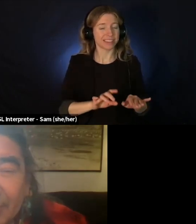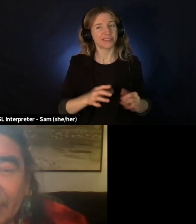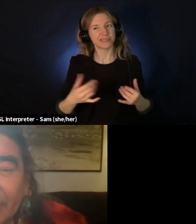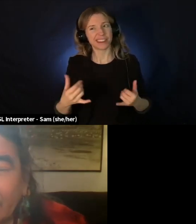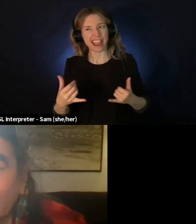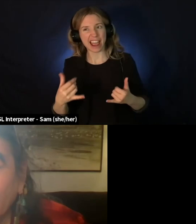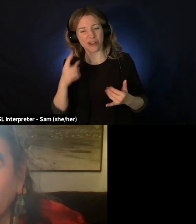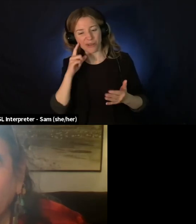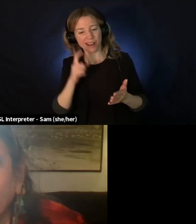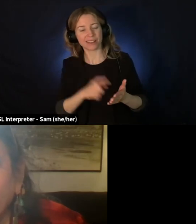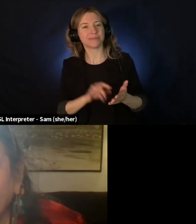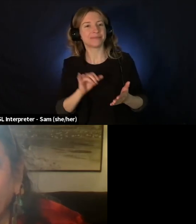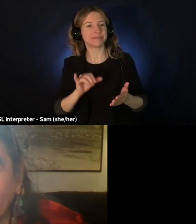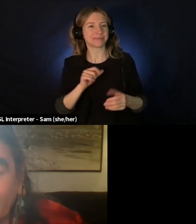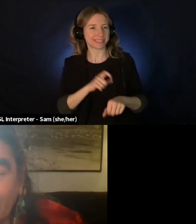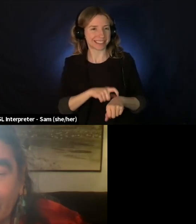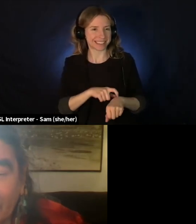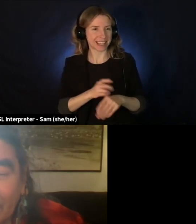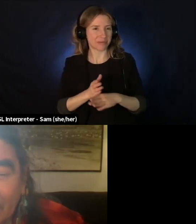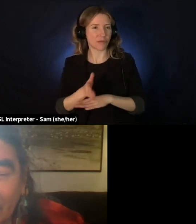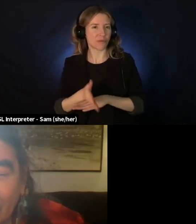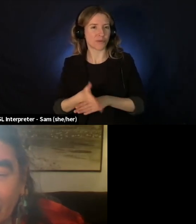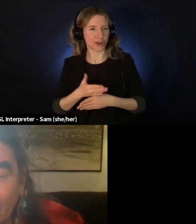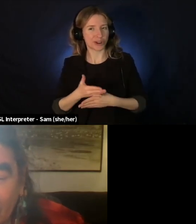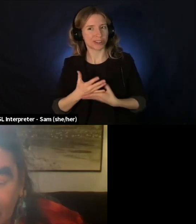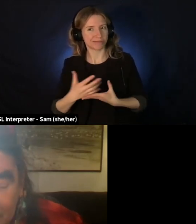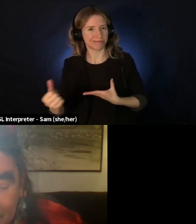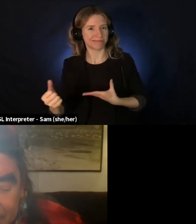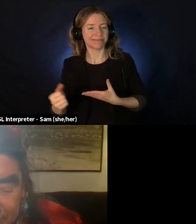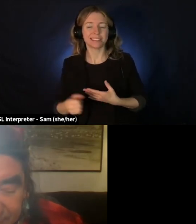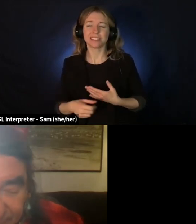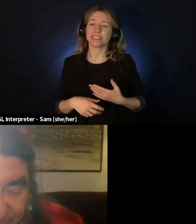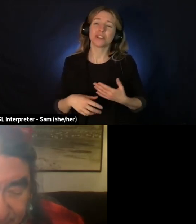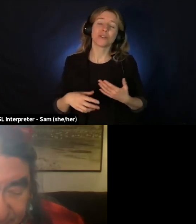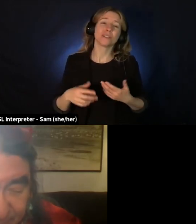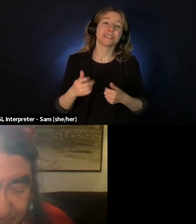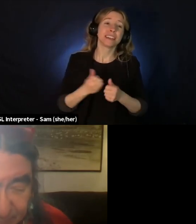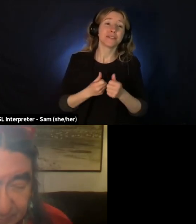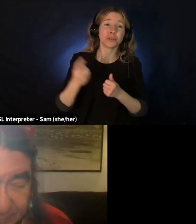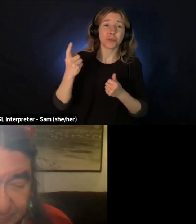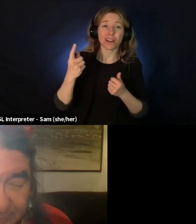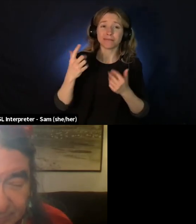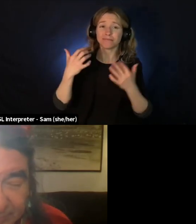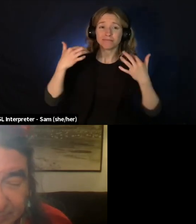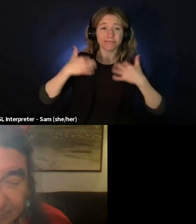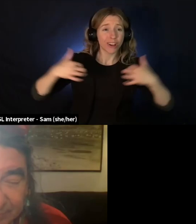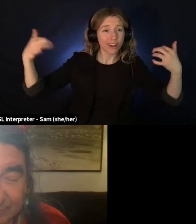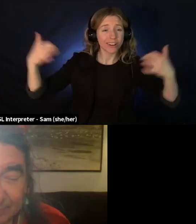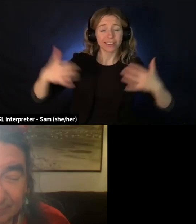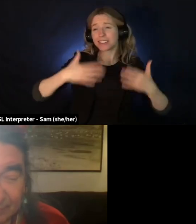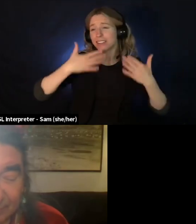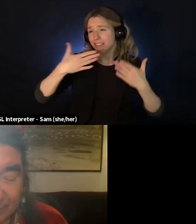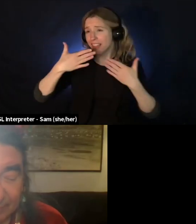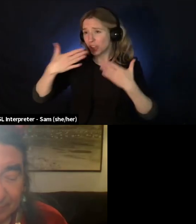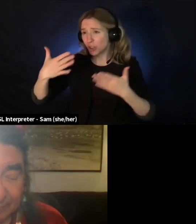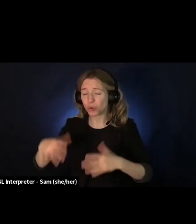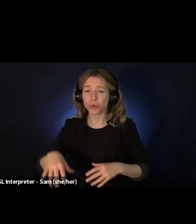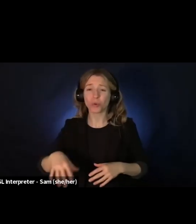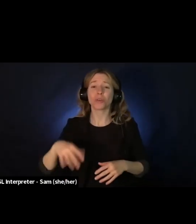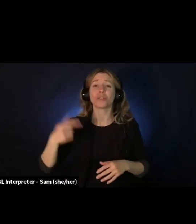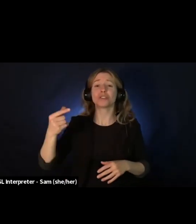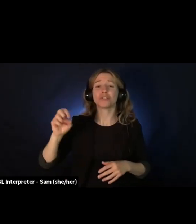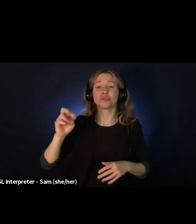say thank you so much on behalf of everyone here to George, to Chief Mann, and to